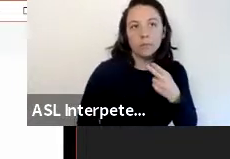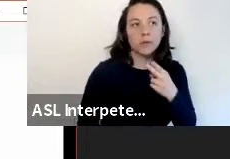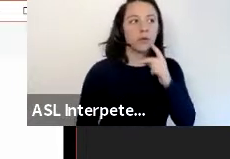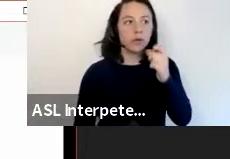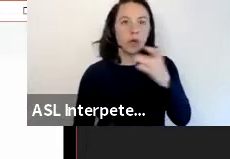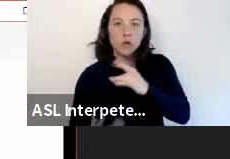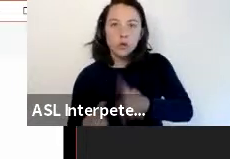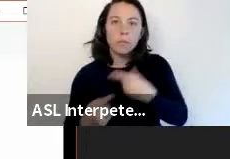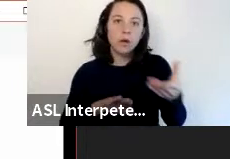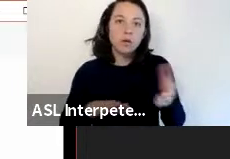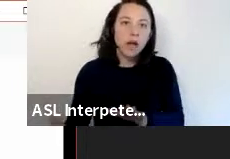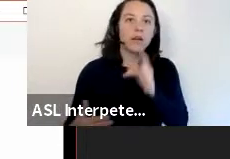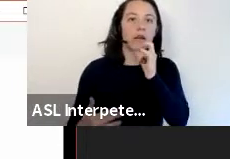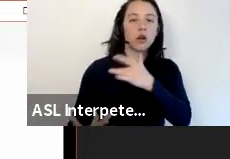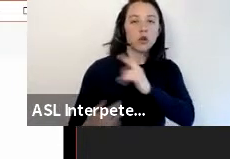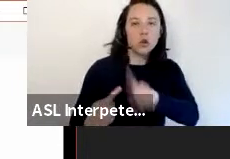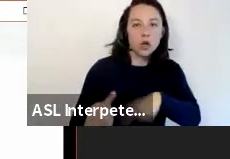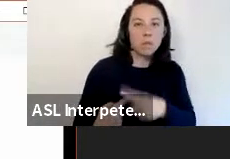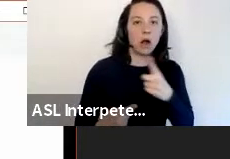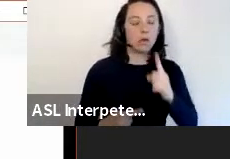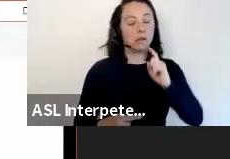Same thing with the Johnson & Johnson